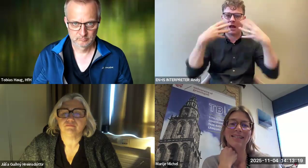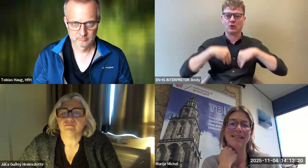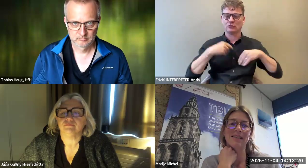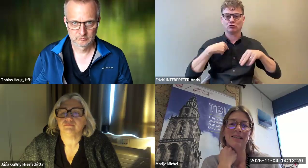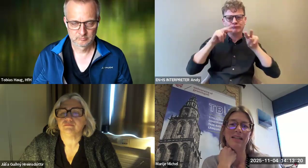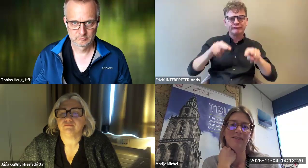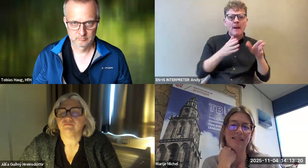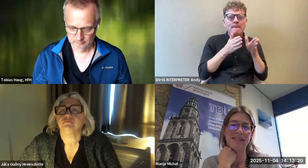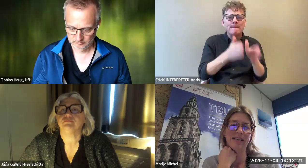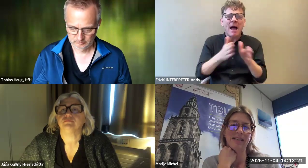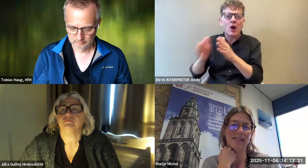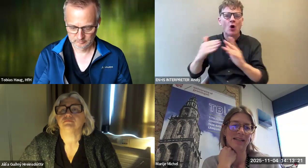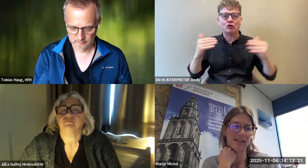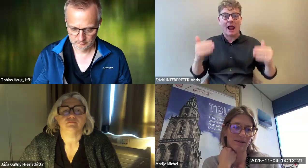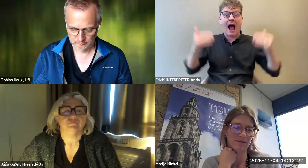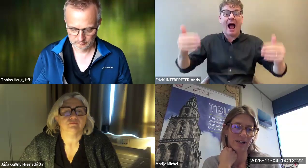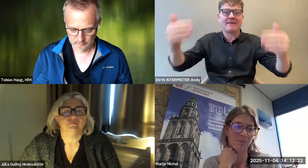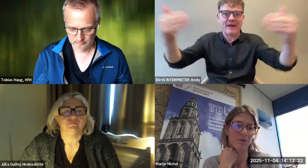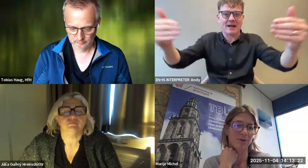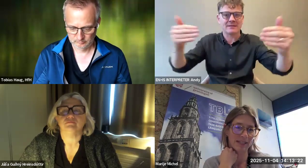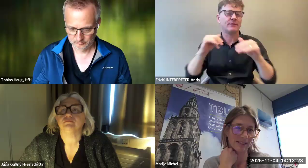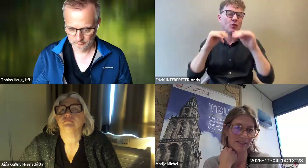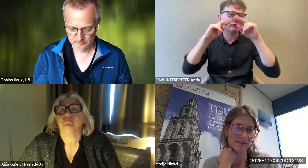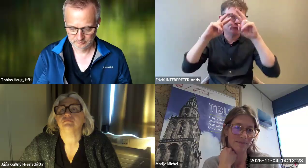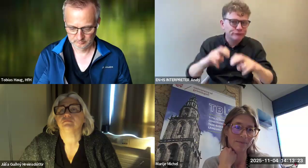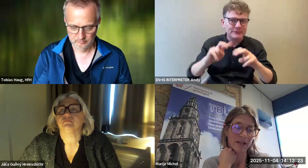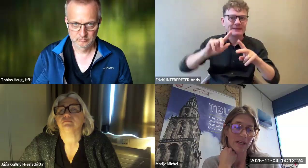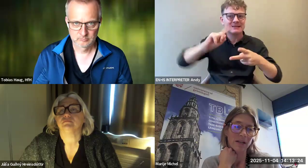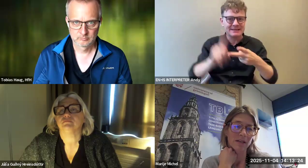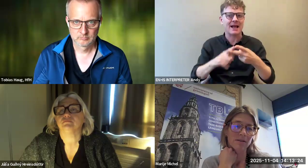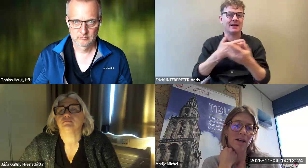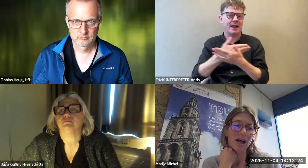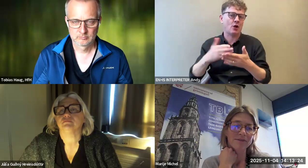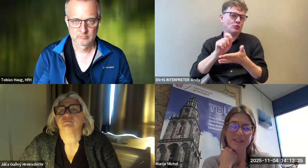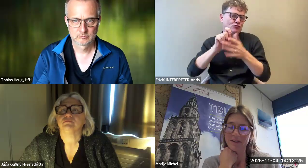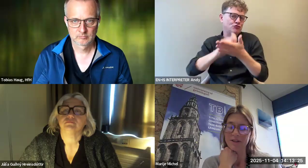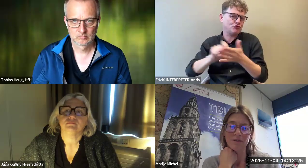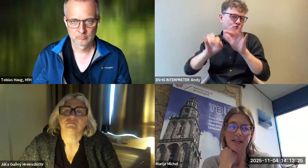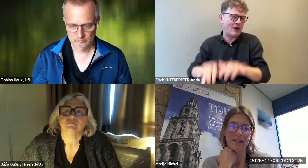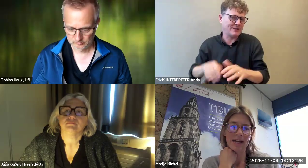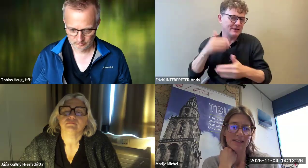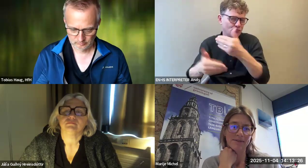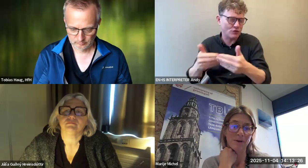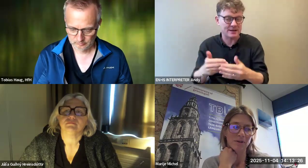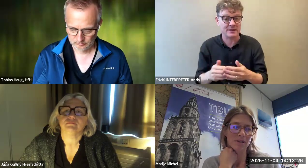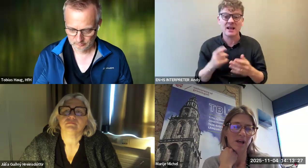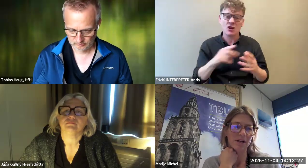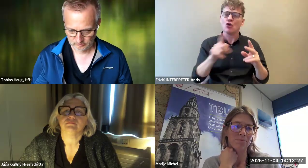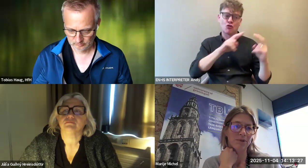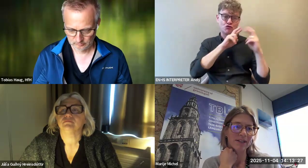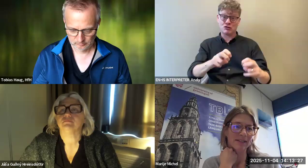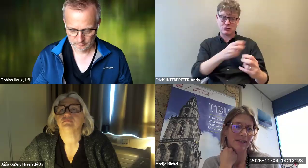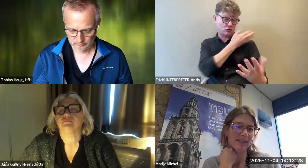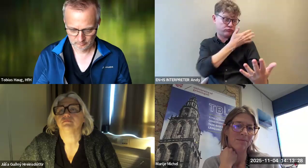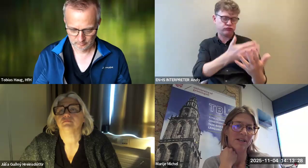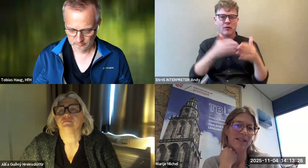methodological advances in investigating second language writing processes. So a lot of research to date has focused on